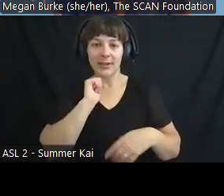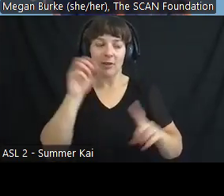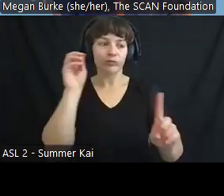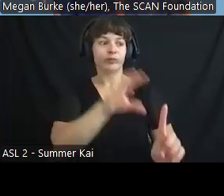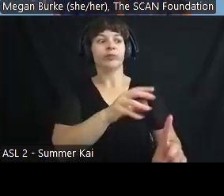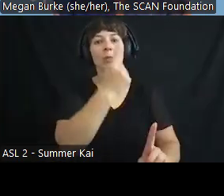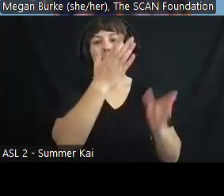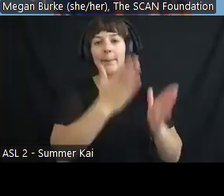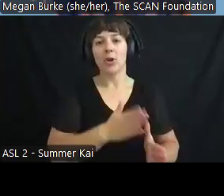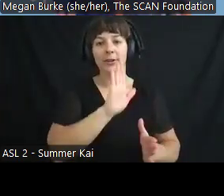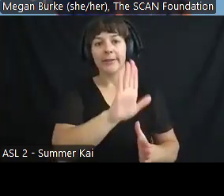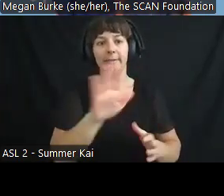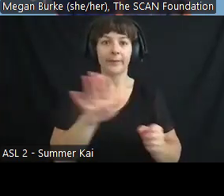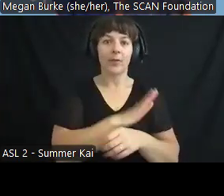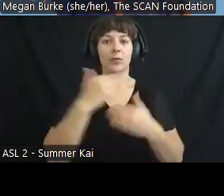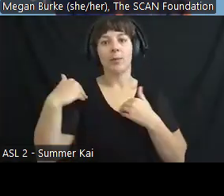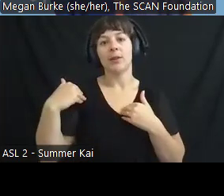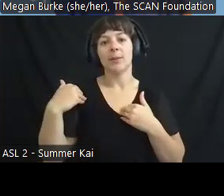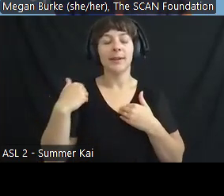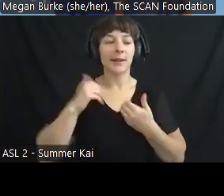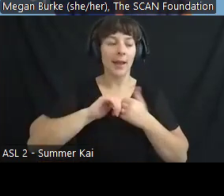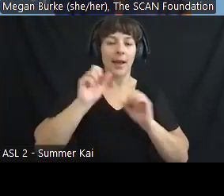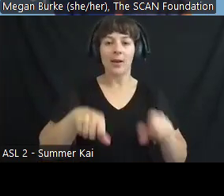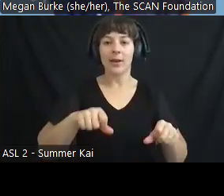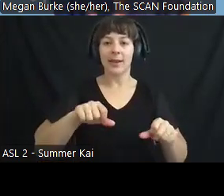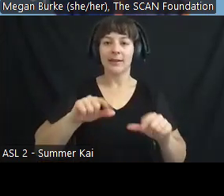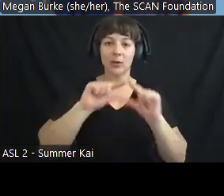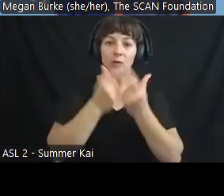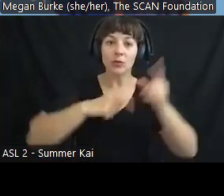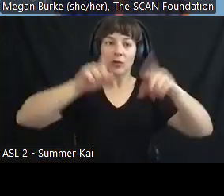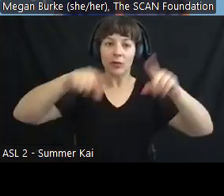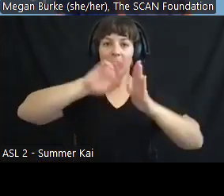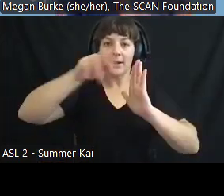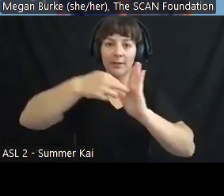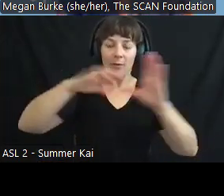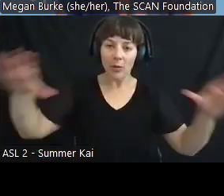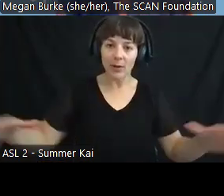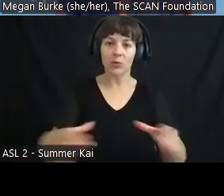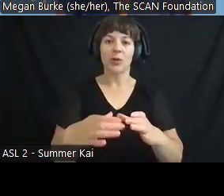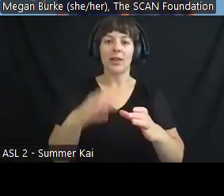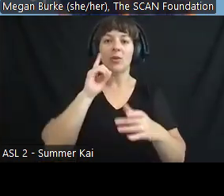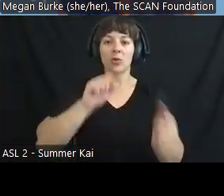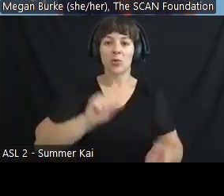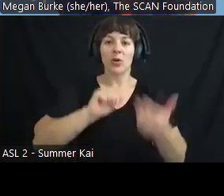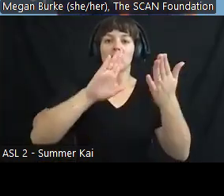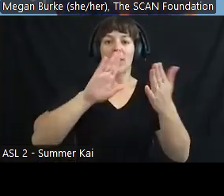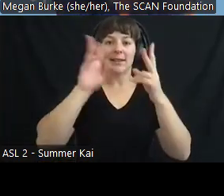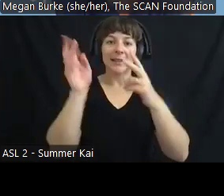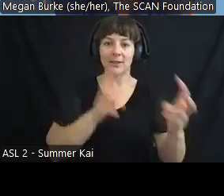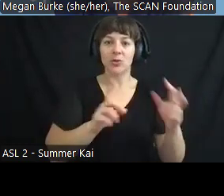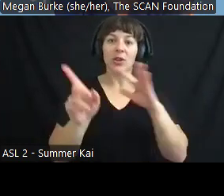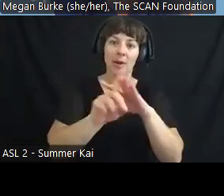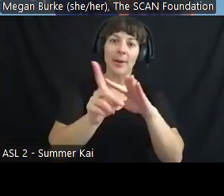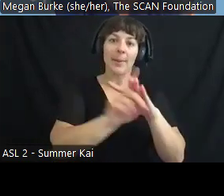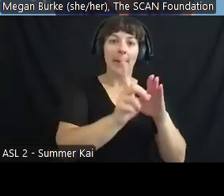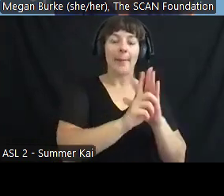have stakeholders be able to come together and speak from their experiences to address issues that continue to bubble up. And so